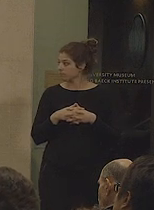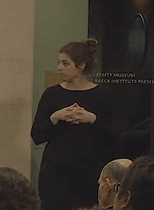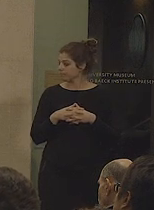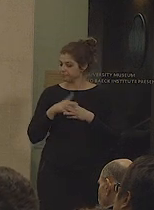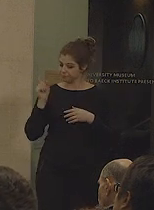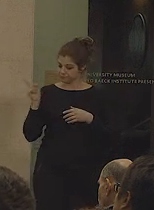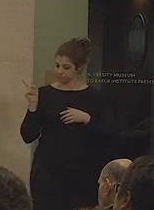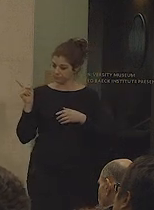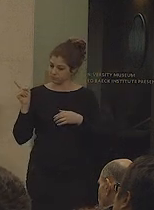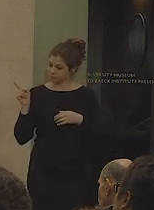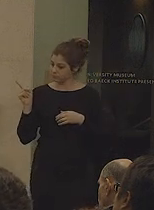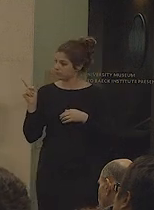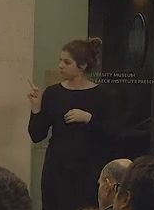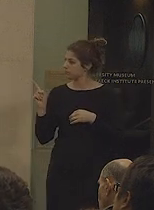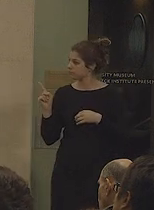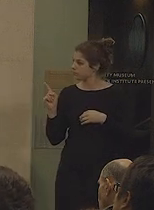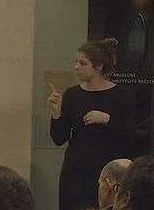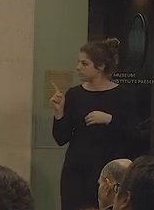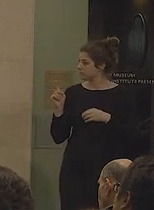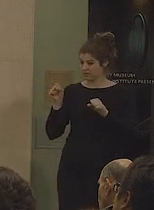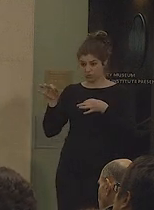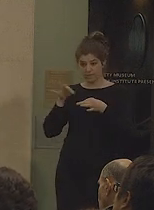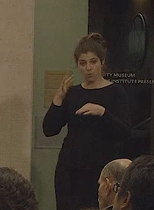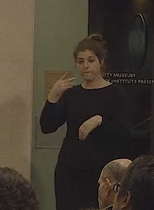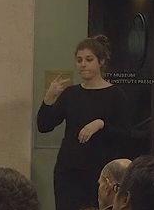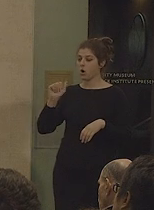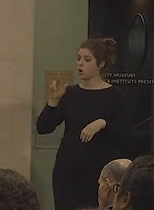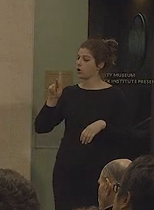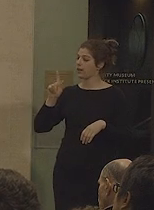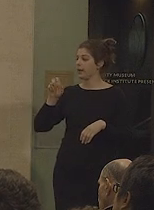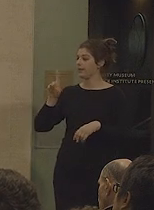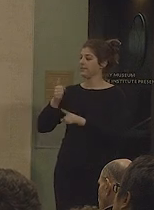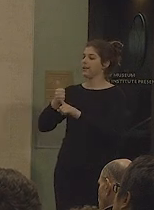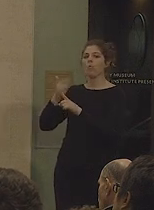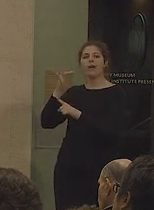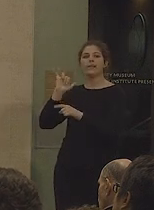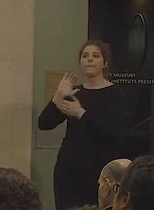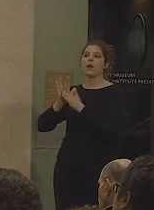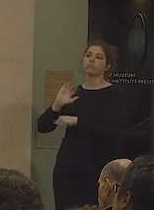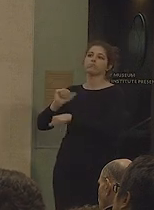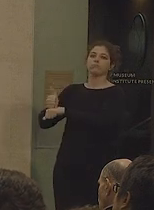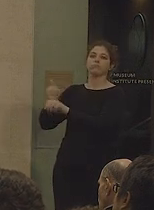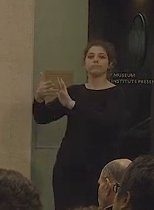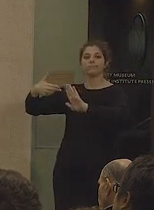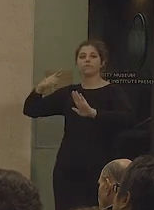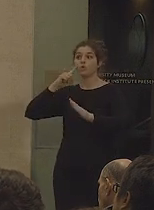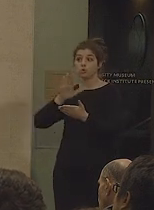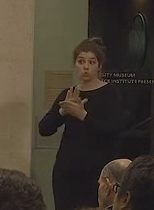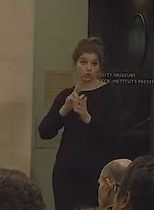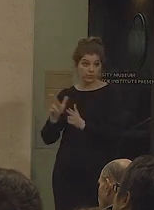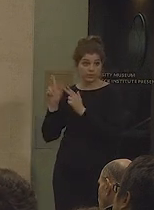Have you been able to define why it is that Parkland itself has become sort of the catch-all phrase for certainly